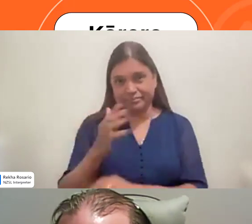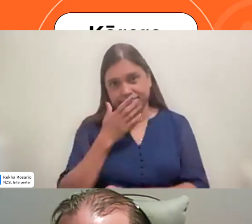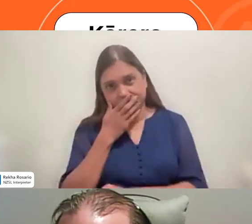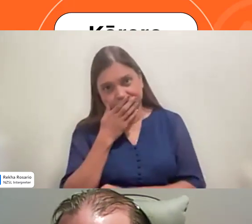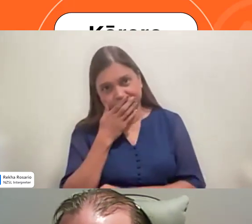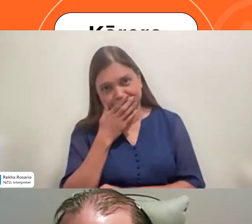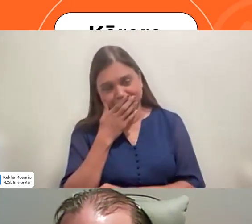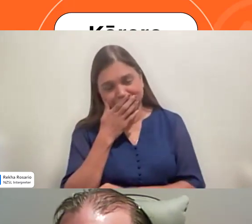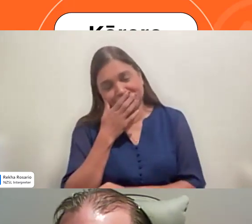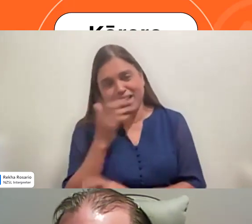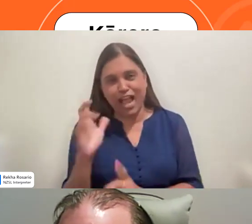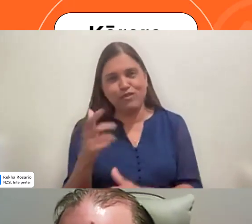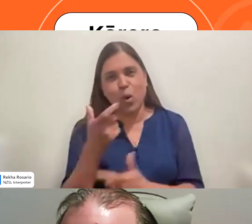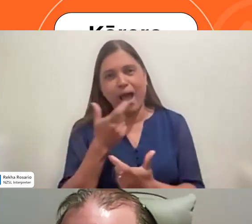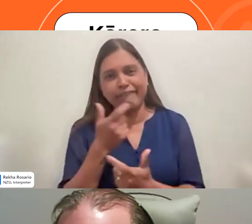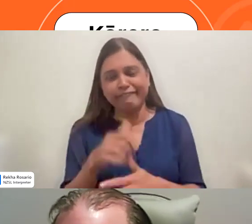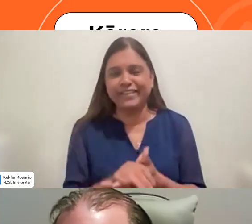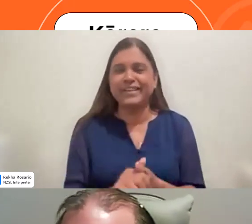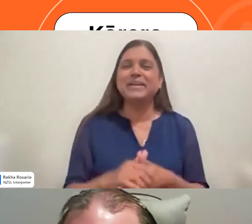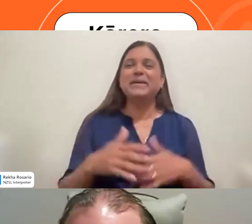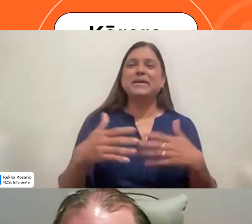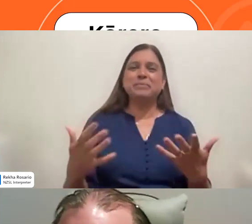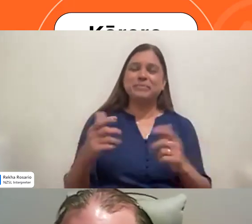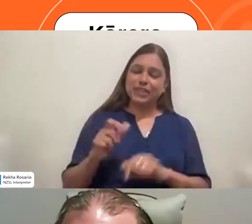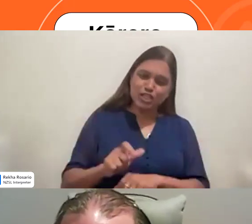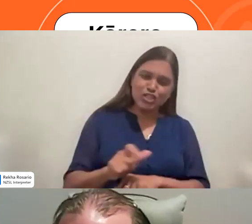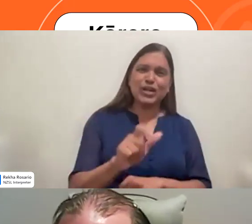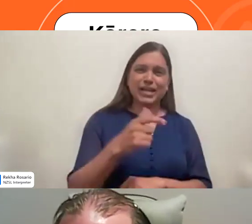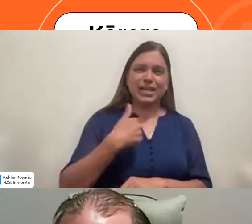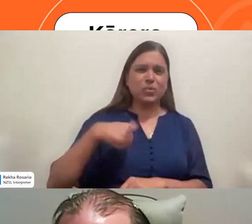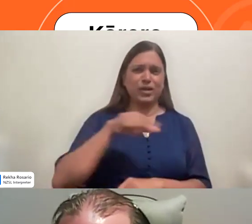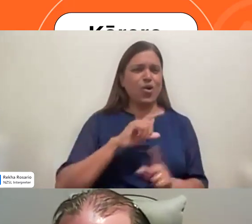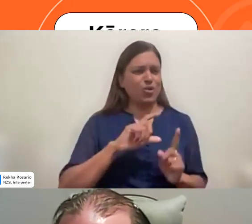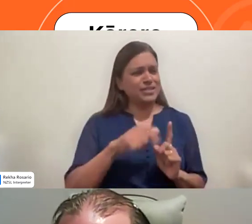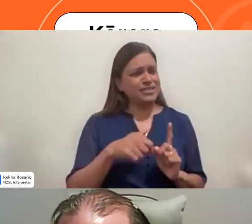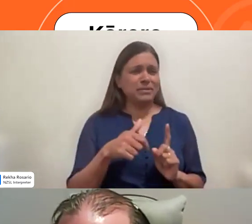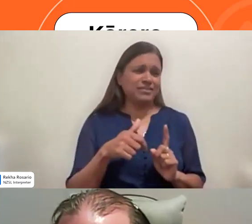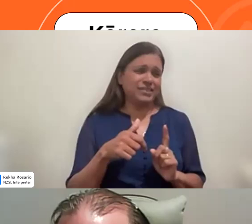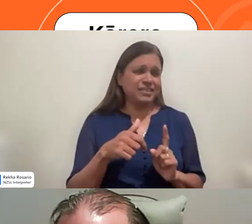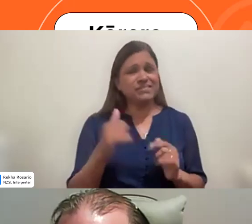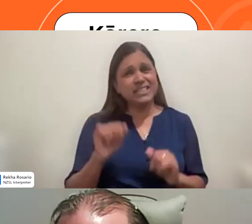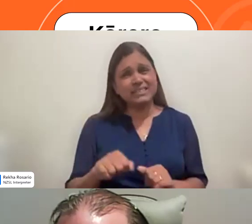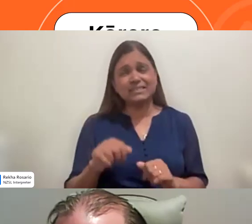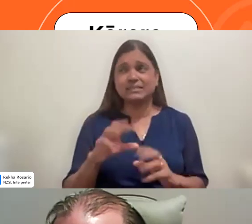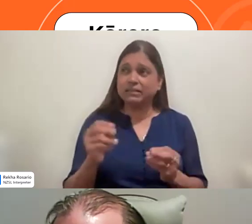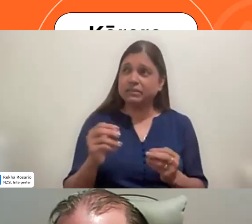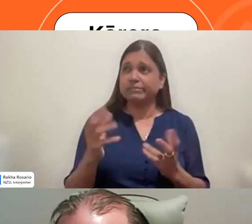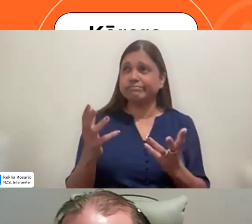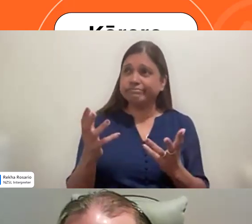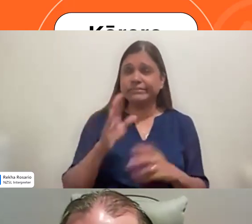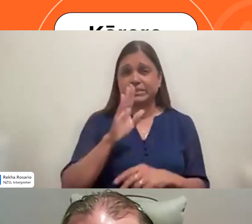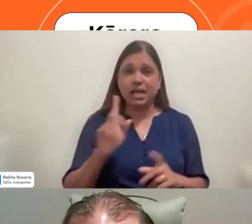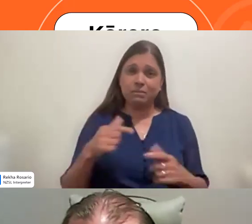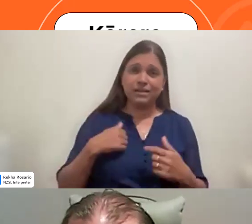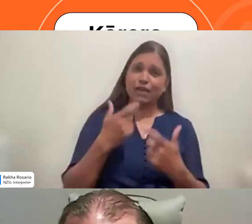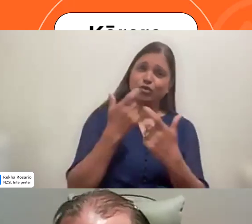we have many moments in our journeys as people with disabilities which don't have the humor in them as much. Um,